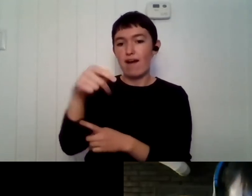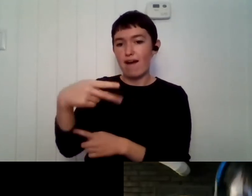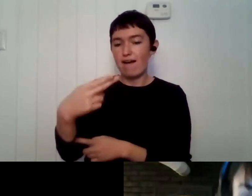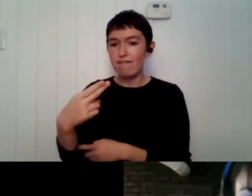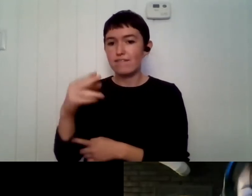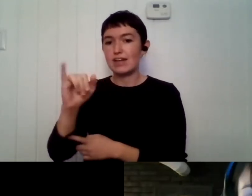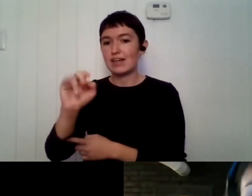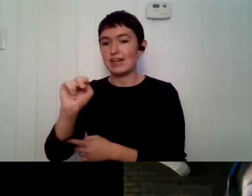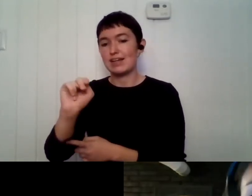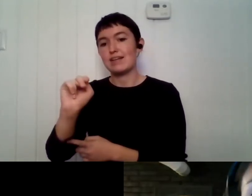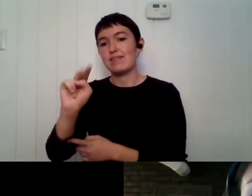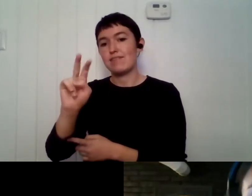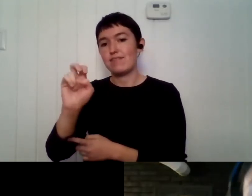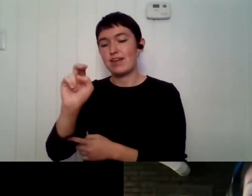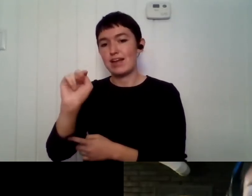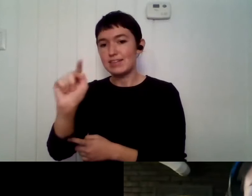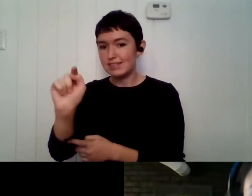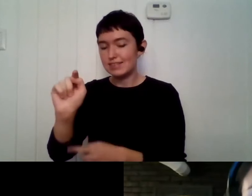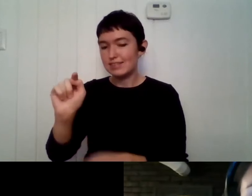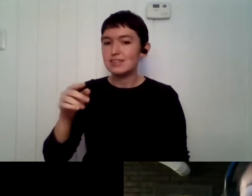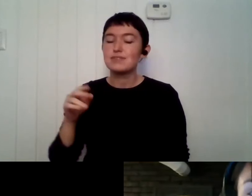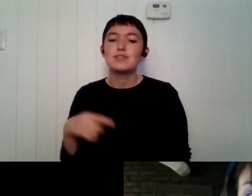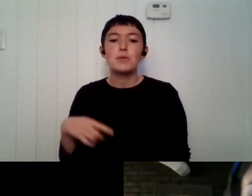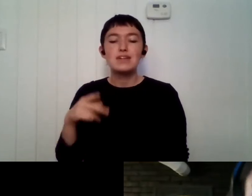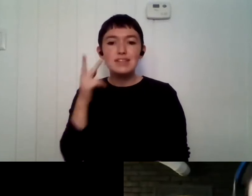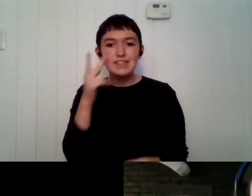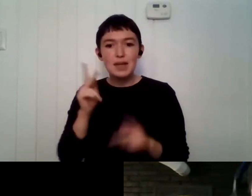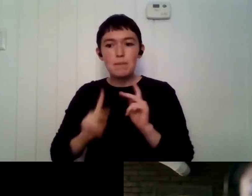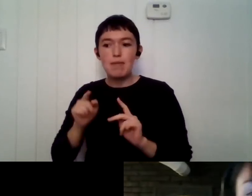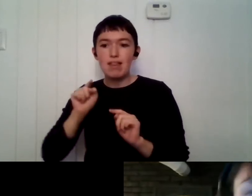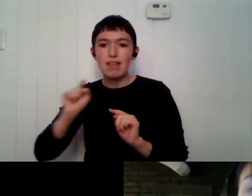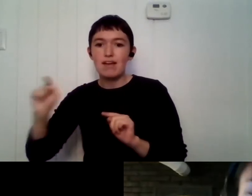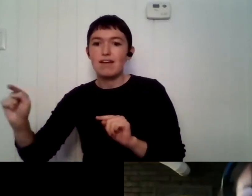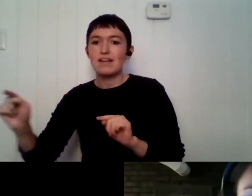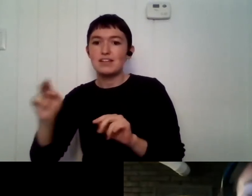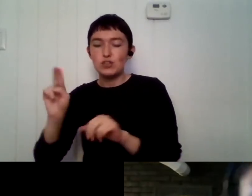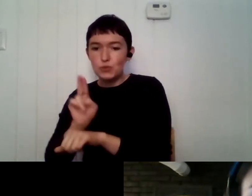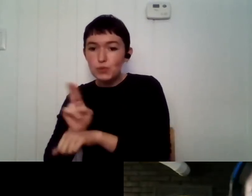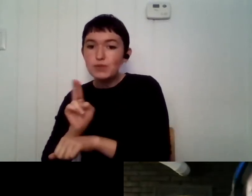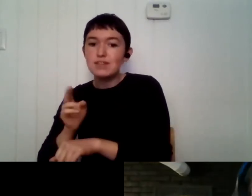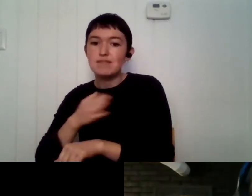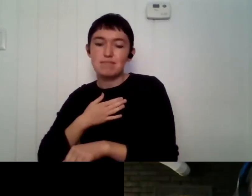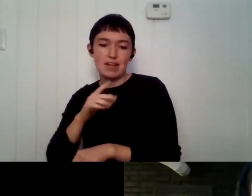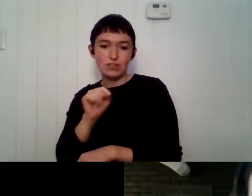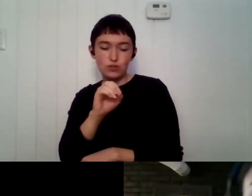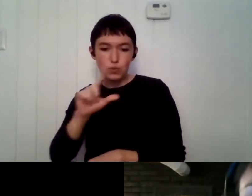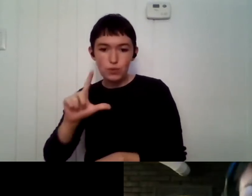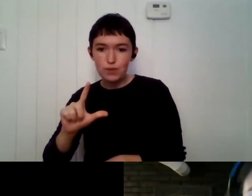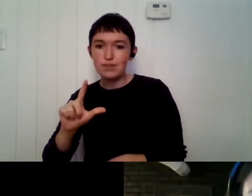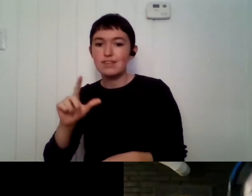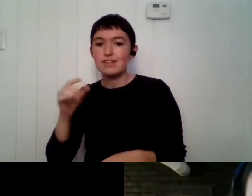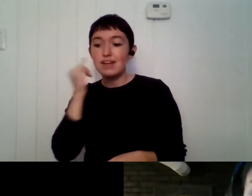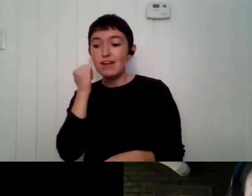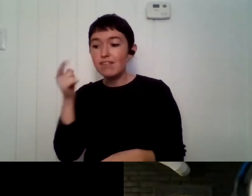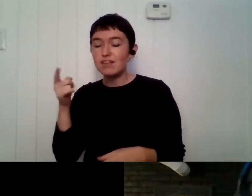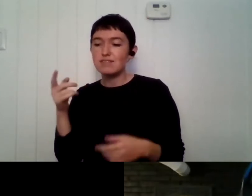and publishing that and seeing like people actually using it and asking questions. Like even if they're having trouble running the code, it's still like very